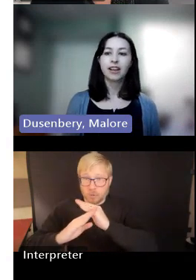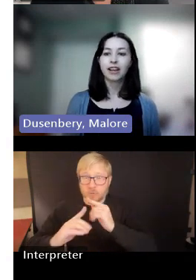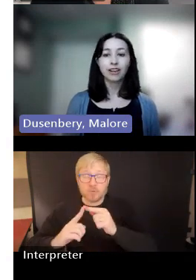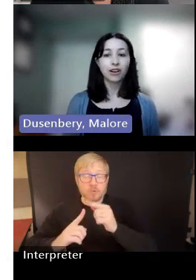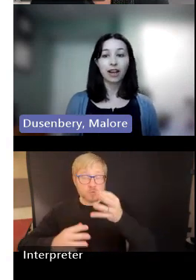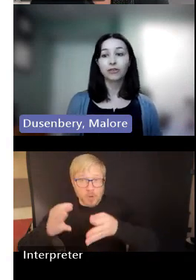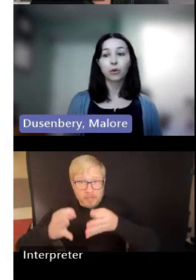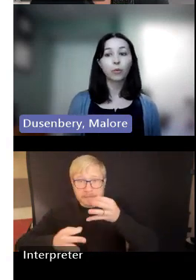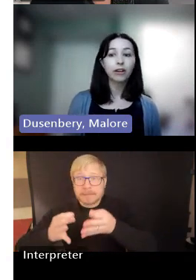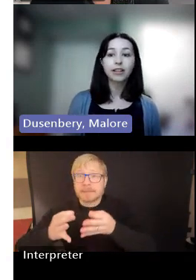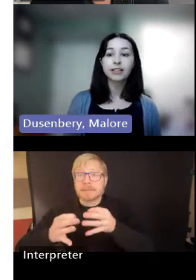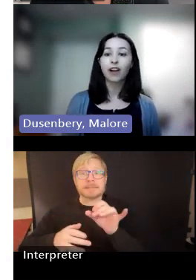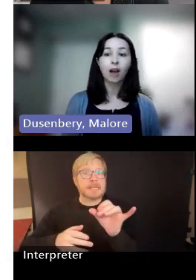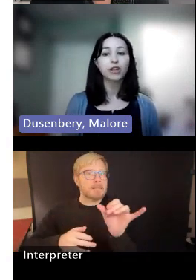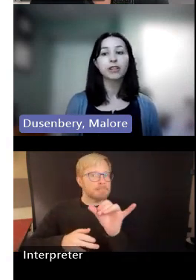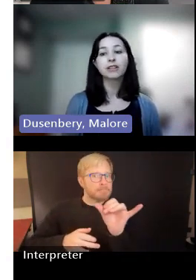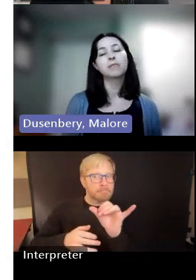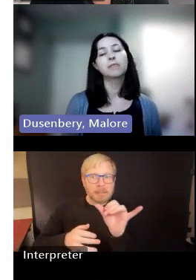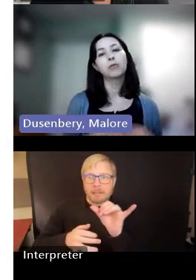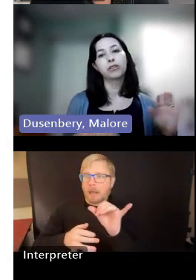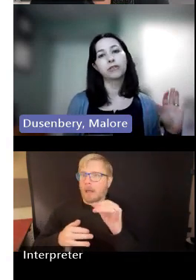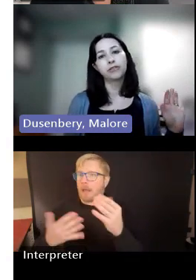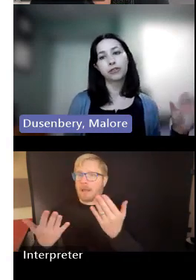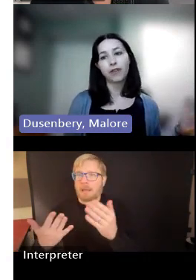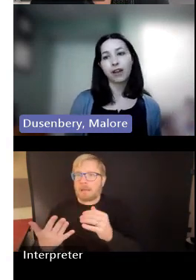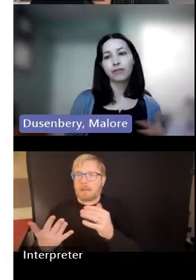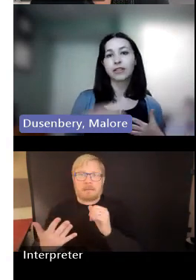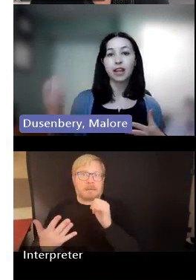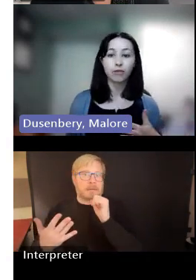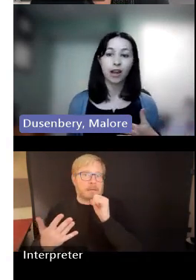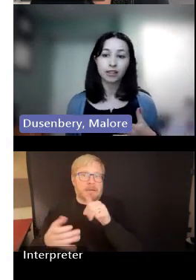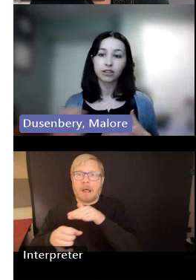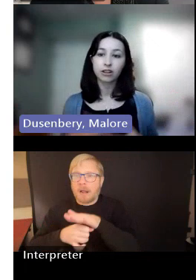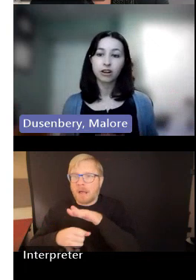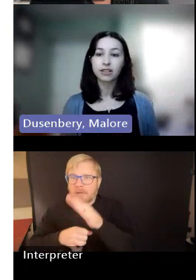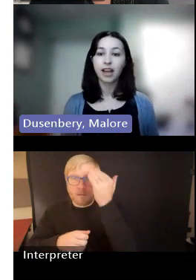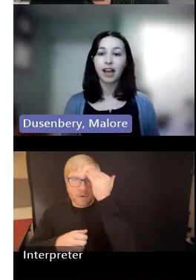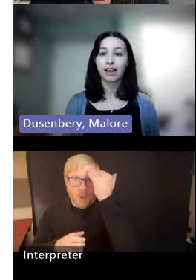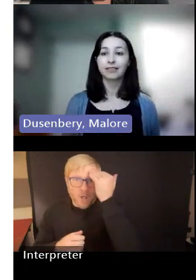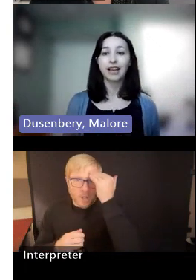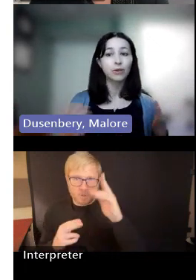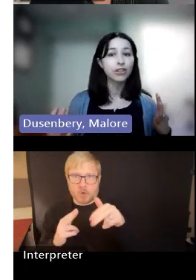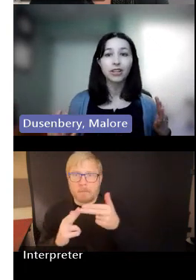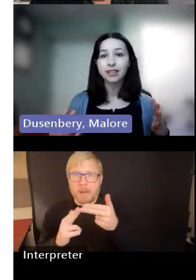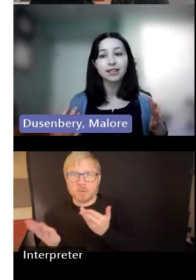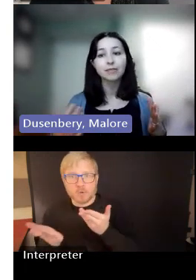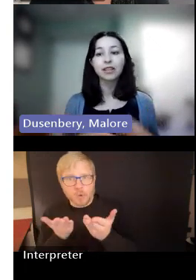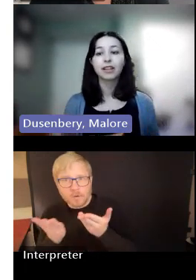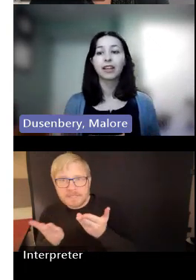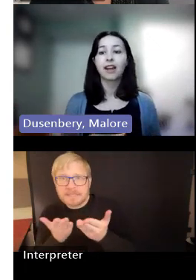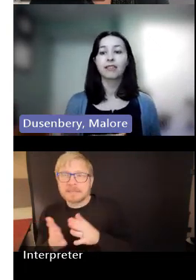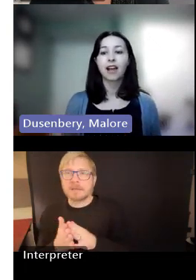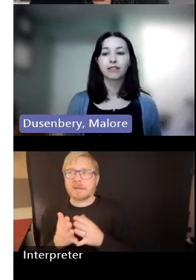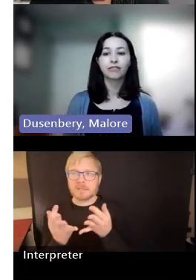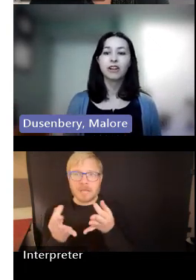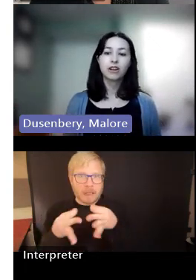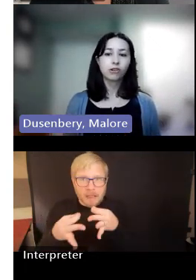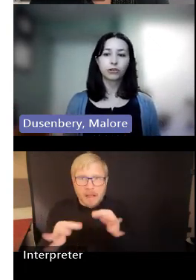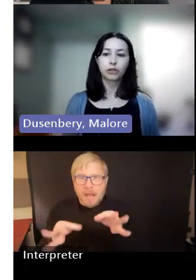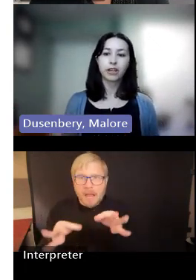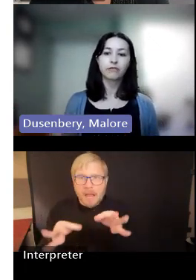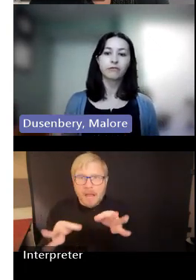as lack of awareness of options among both survivors and practitioners, language inaccessibility, and lack